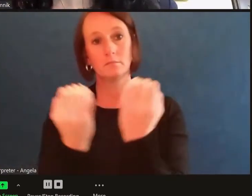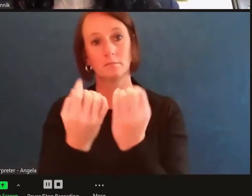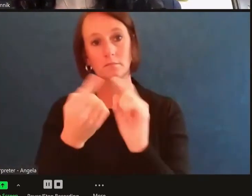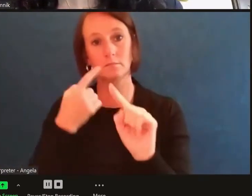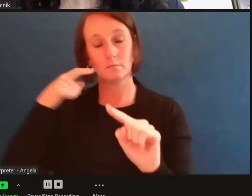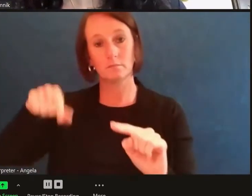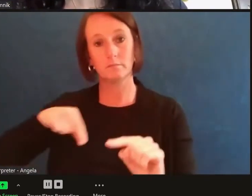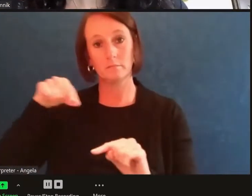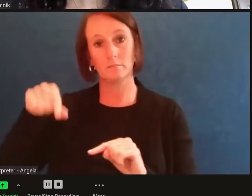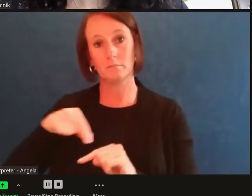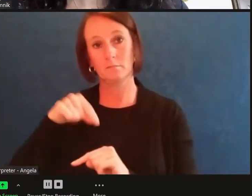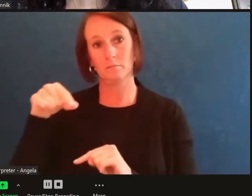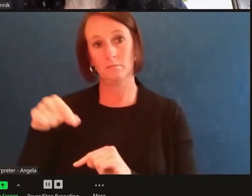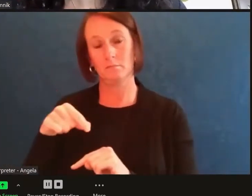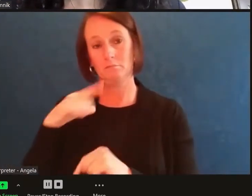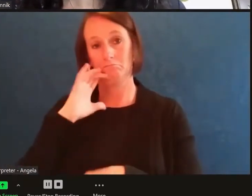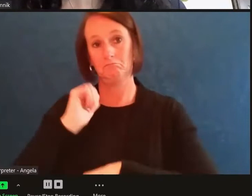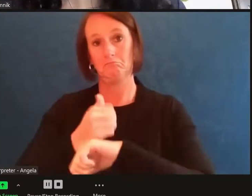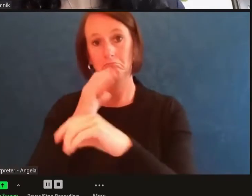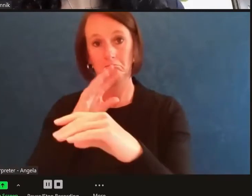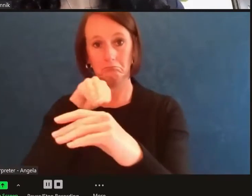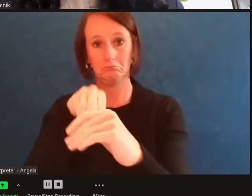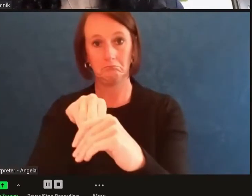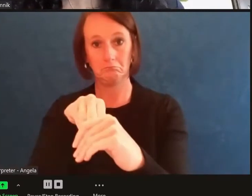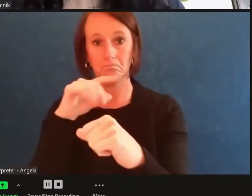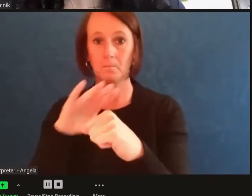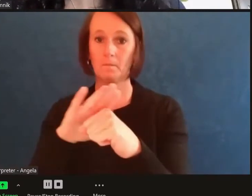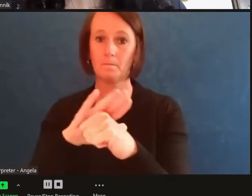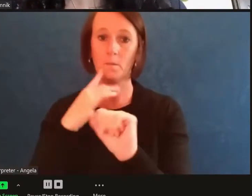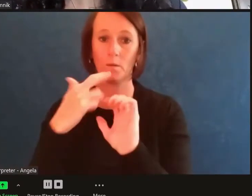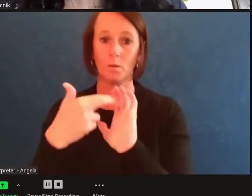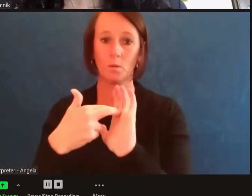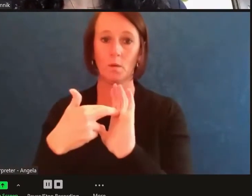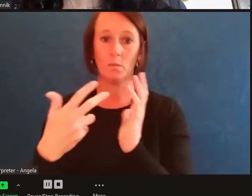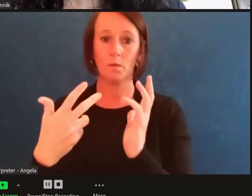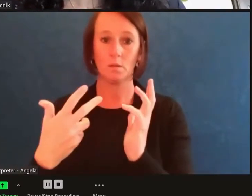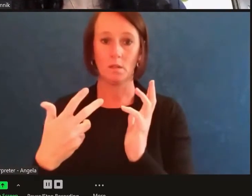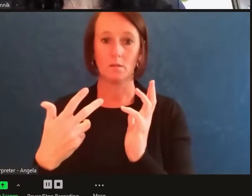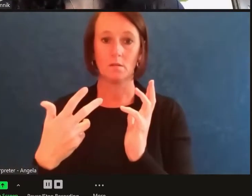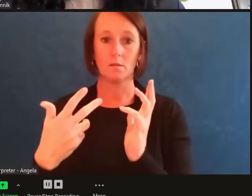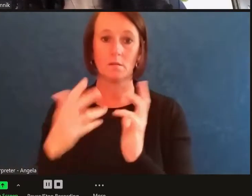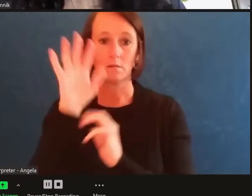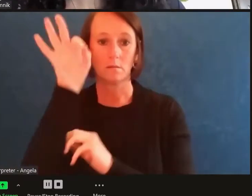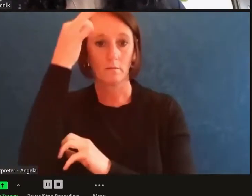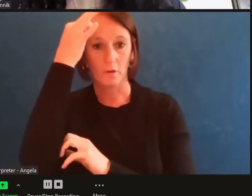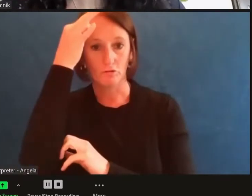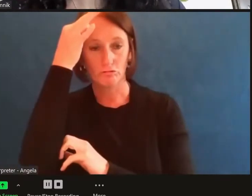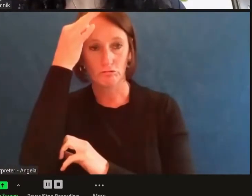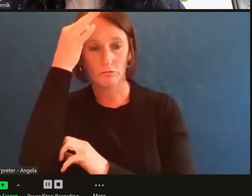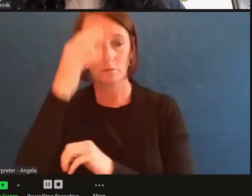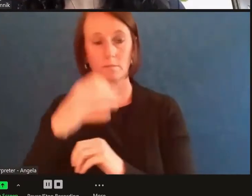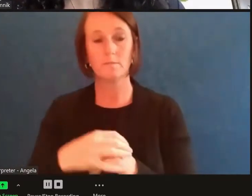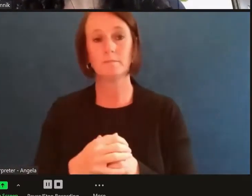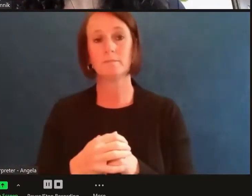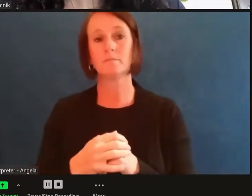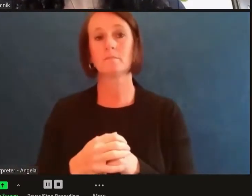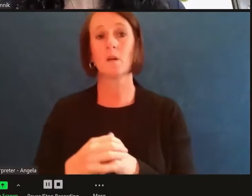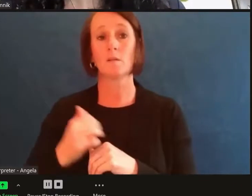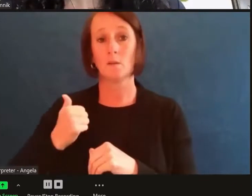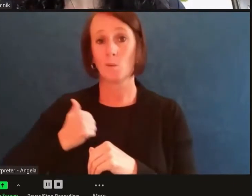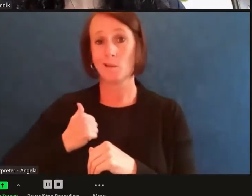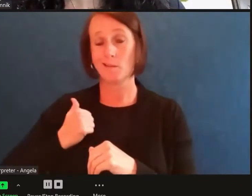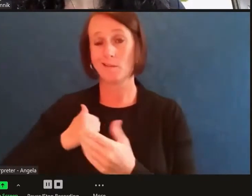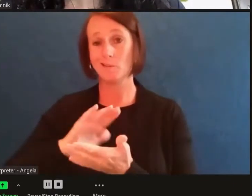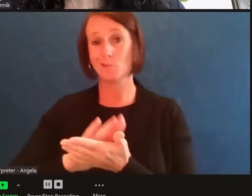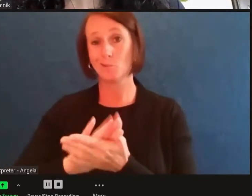our participation and make sure we fully represent the Francophone component. We're also having the Canadian School Libraries involved. So